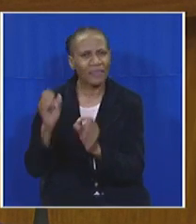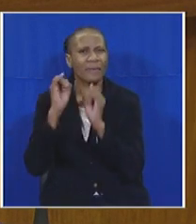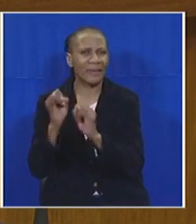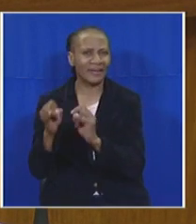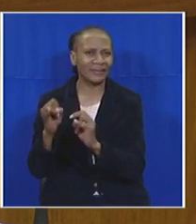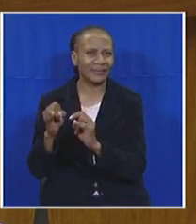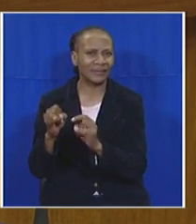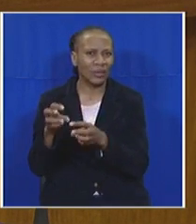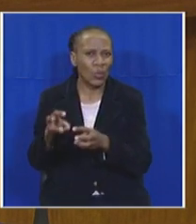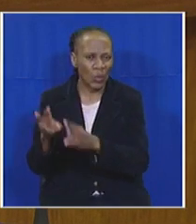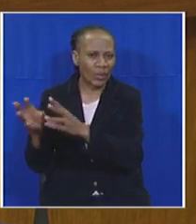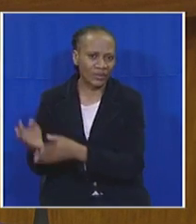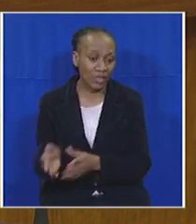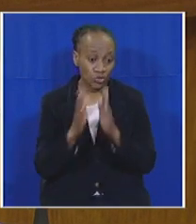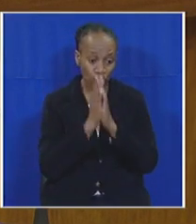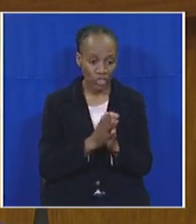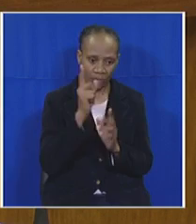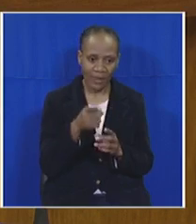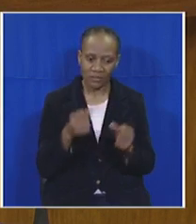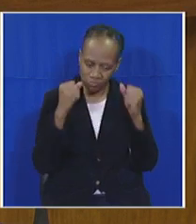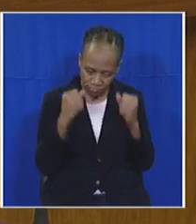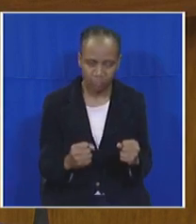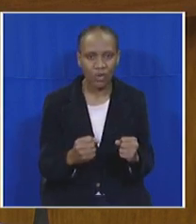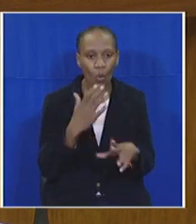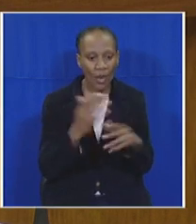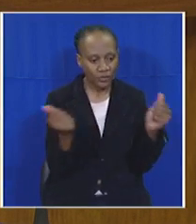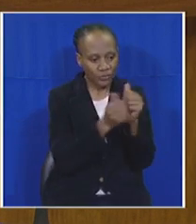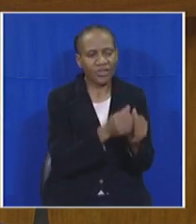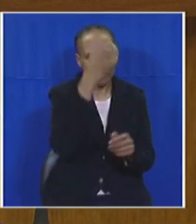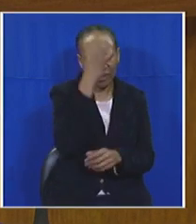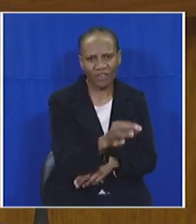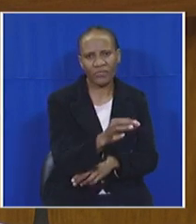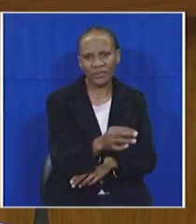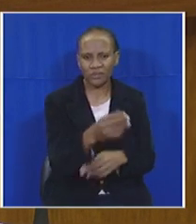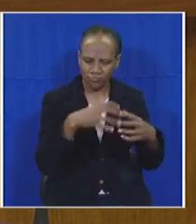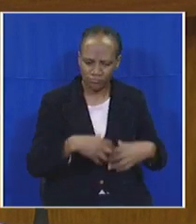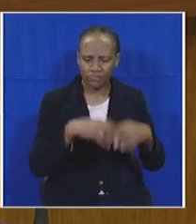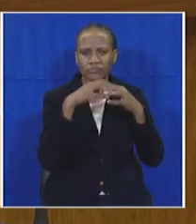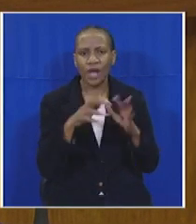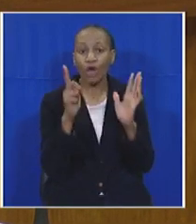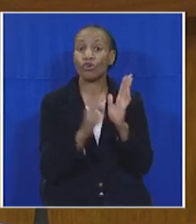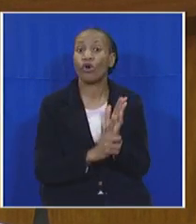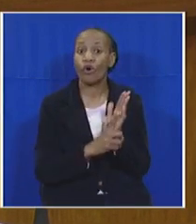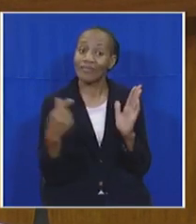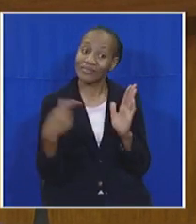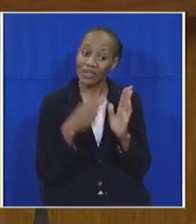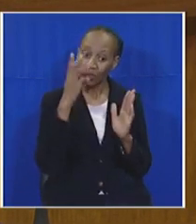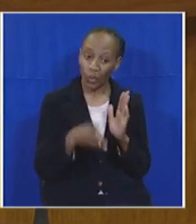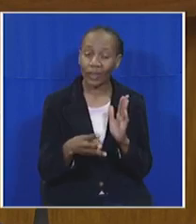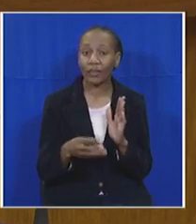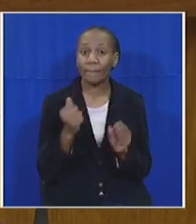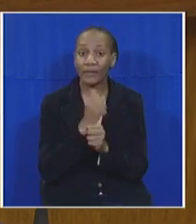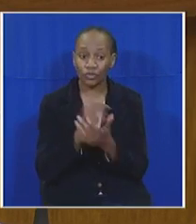unite and have a position in working with the government in coming up with the legislation that will regulate